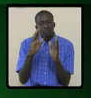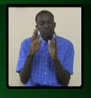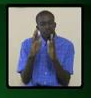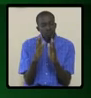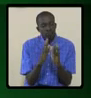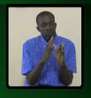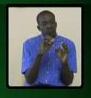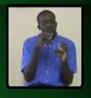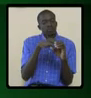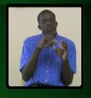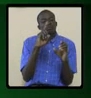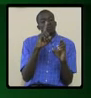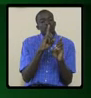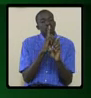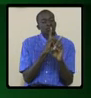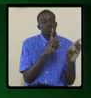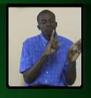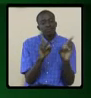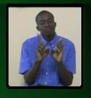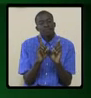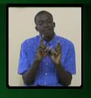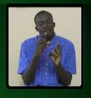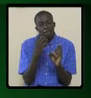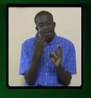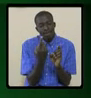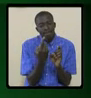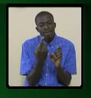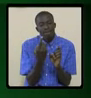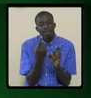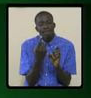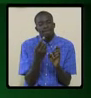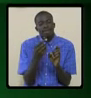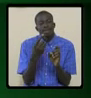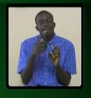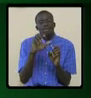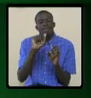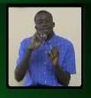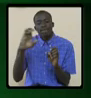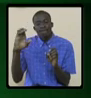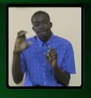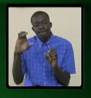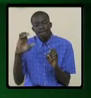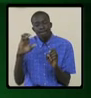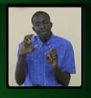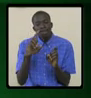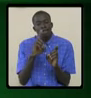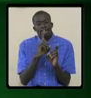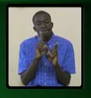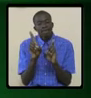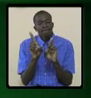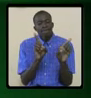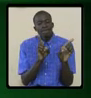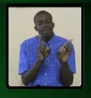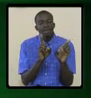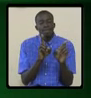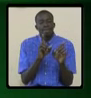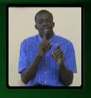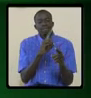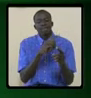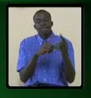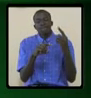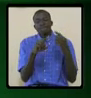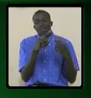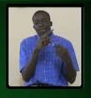one direction only. In an alternating current or AC, the direction of flow